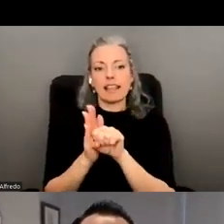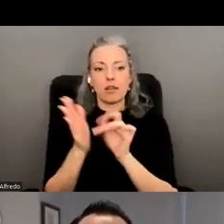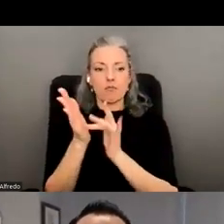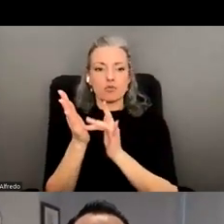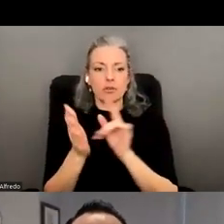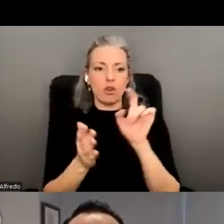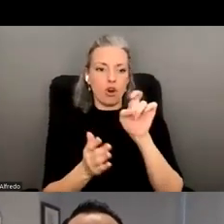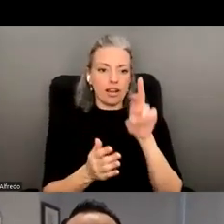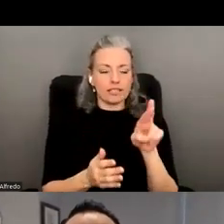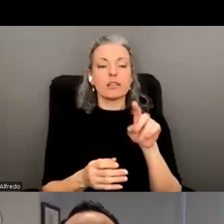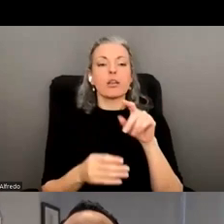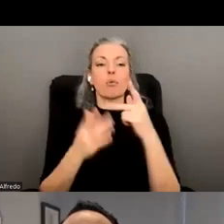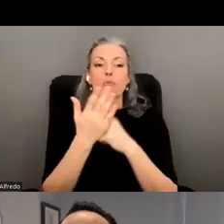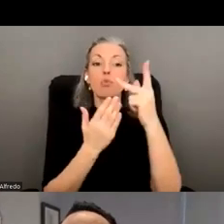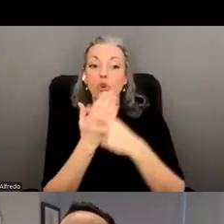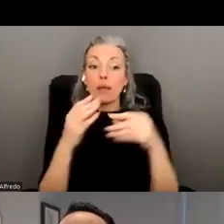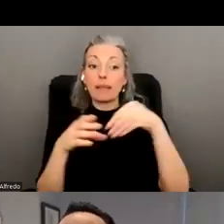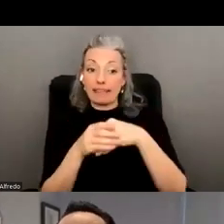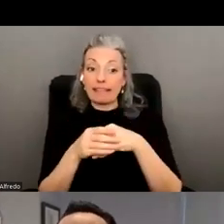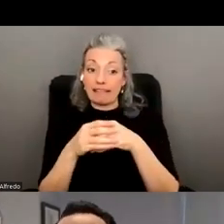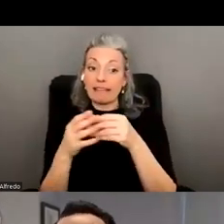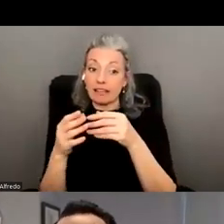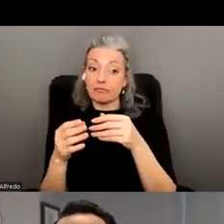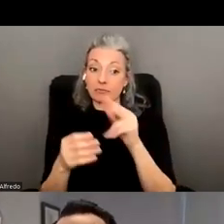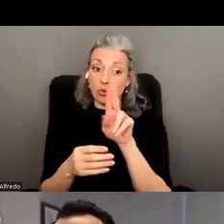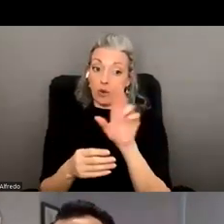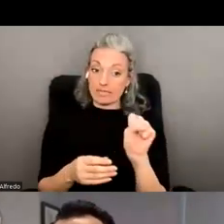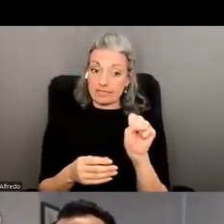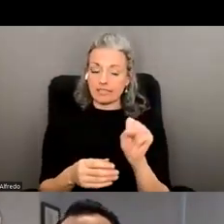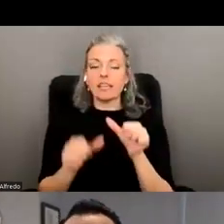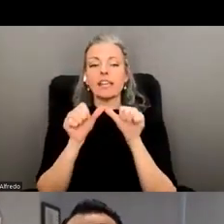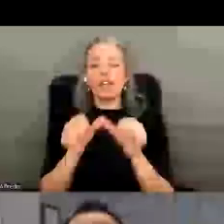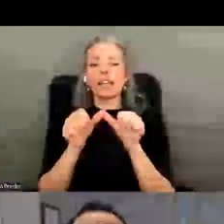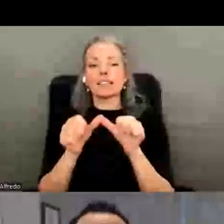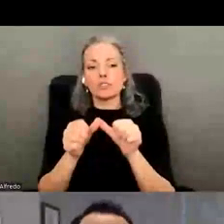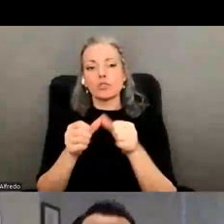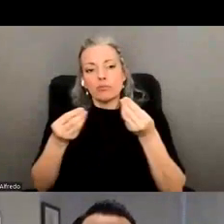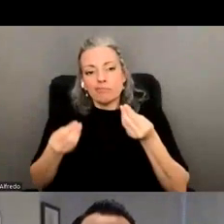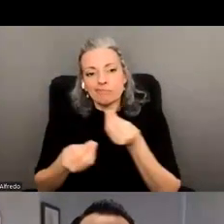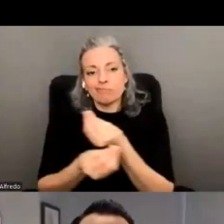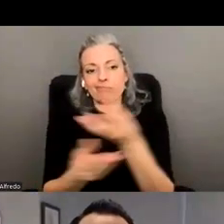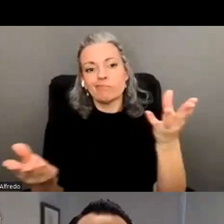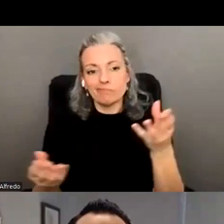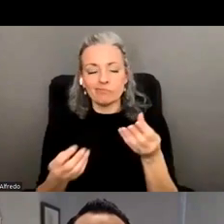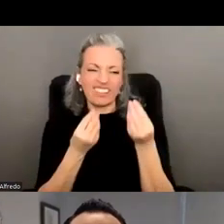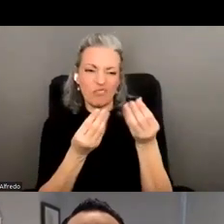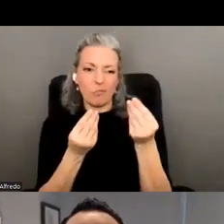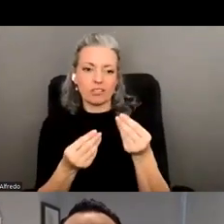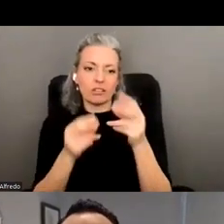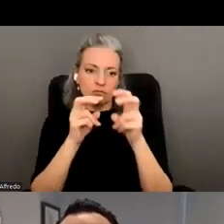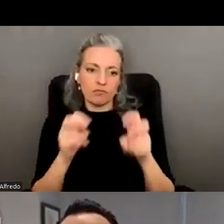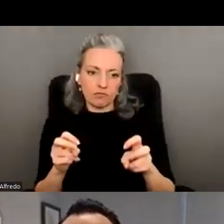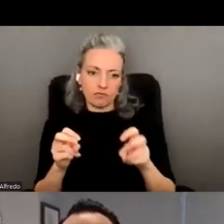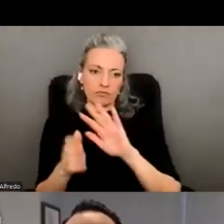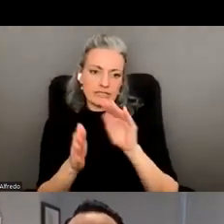transparency programs in the nation, and we continue to publish new health workforce data as part of our Health Workforce Research Data Center,